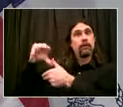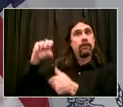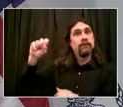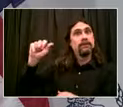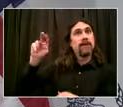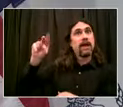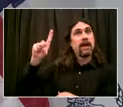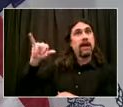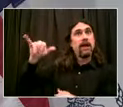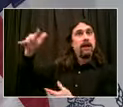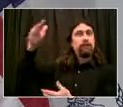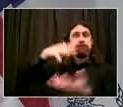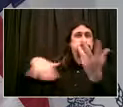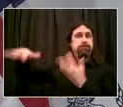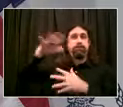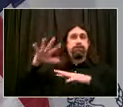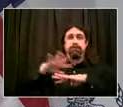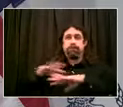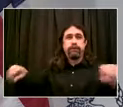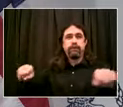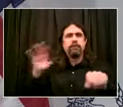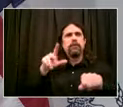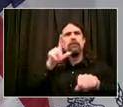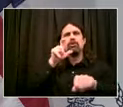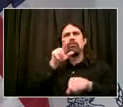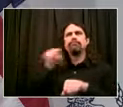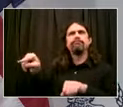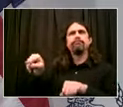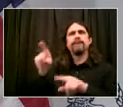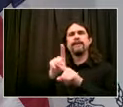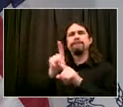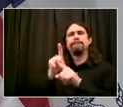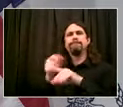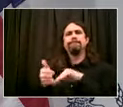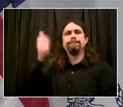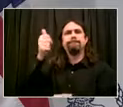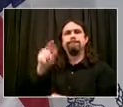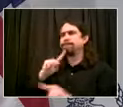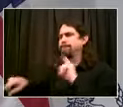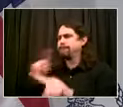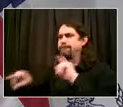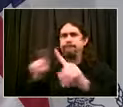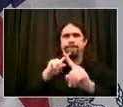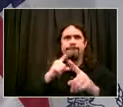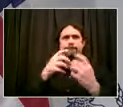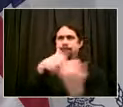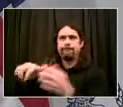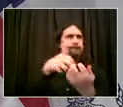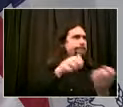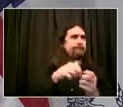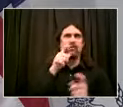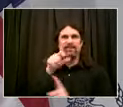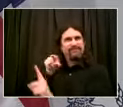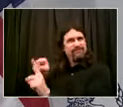much to do. And it required bringing back schools that had been knocked out, and we had to do it in record time